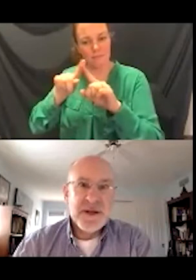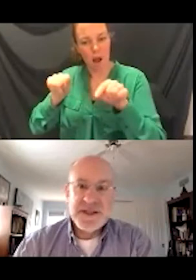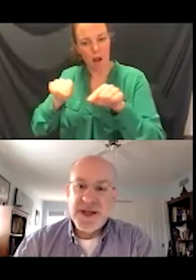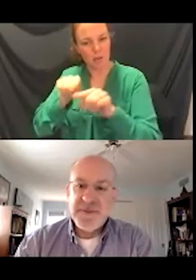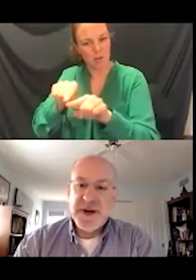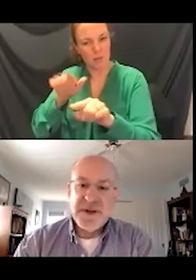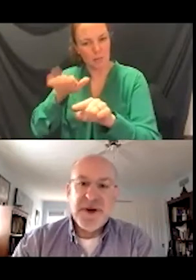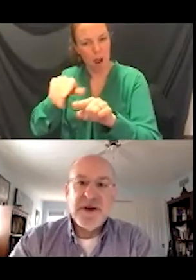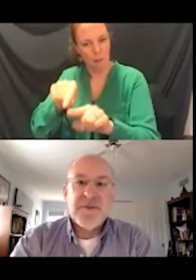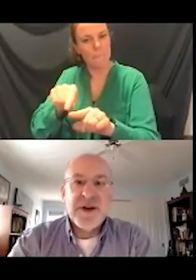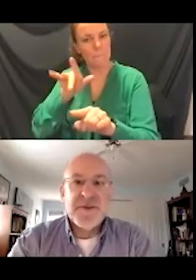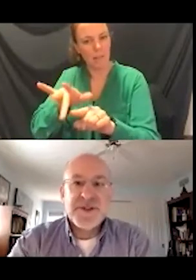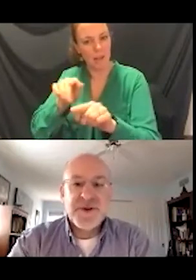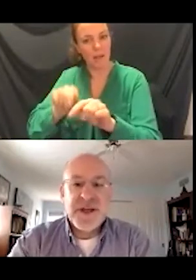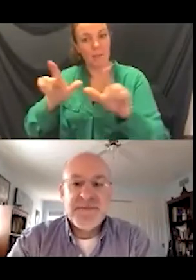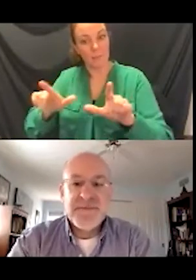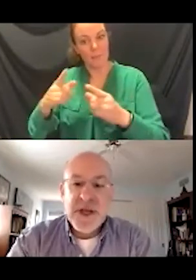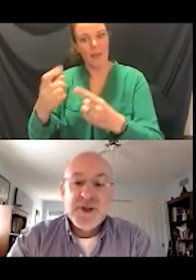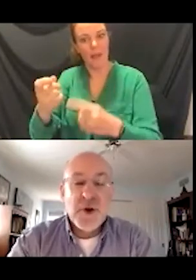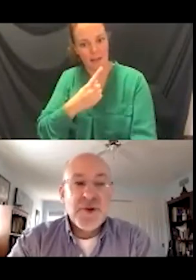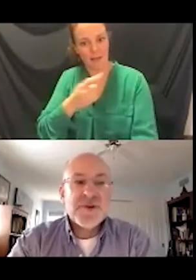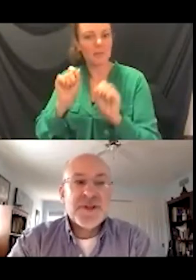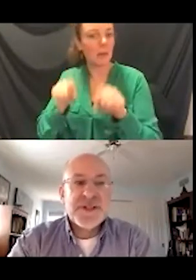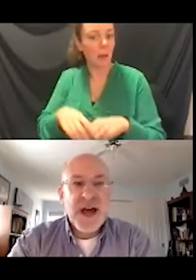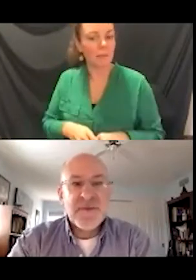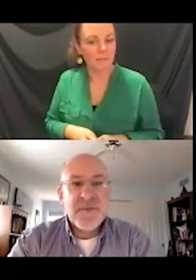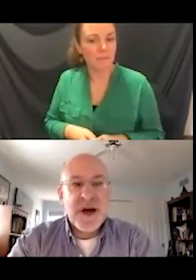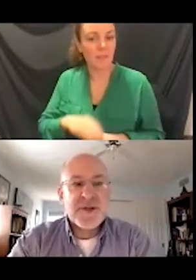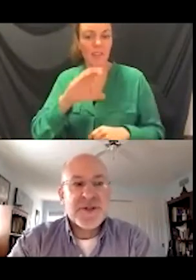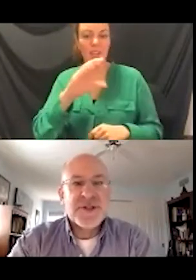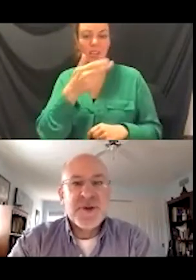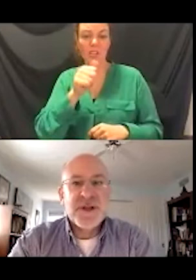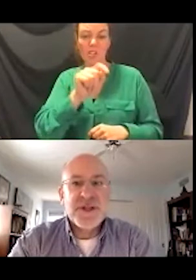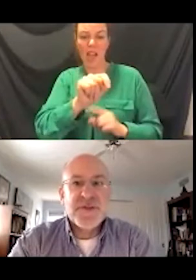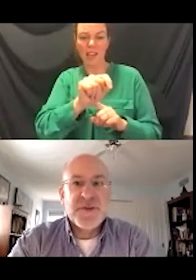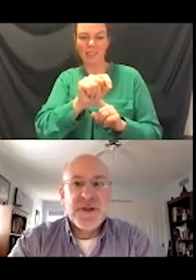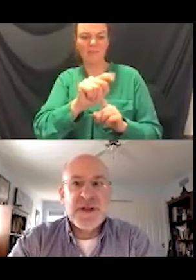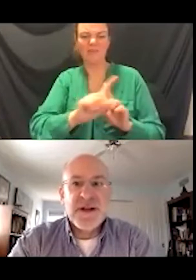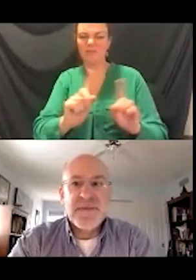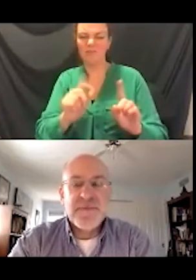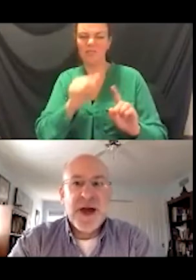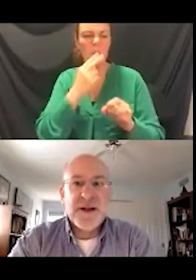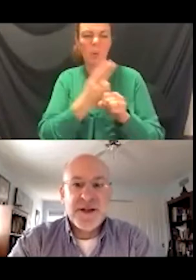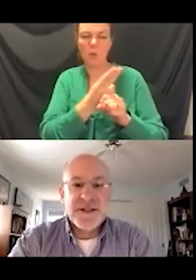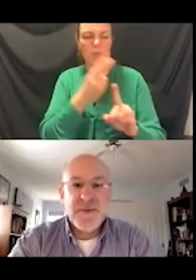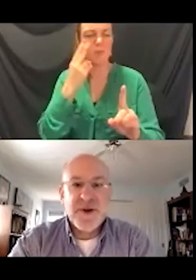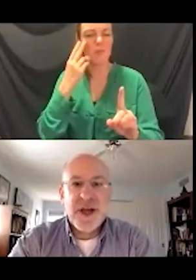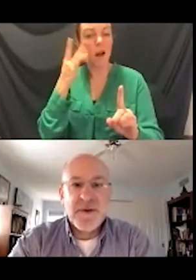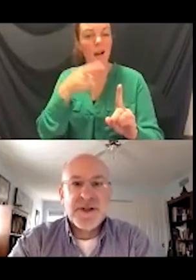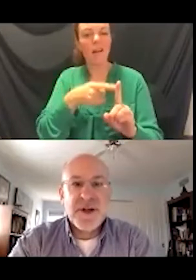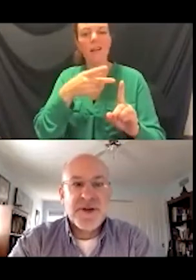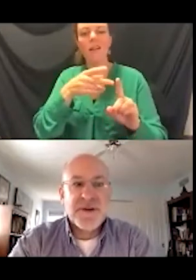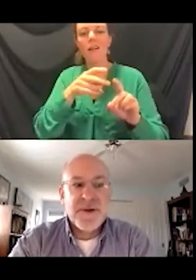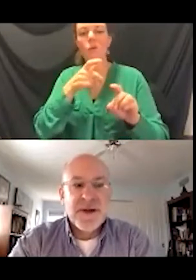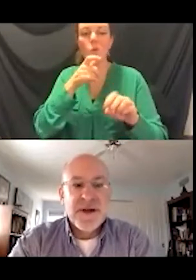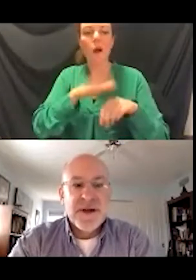and you can see that button at the bottom right of your screen. Don't use the chat box, which is really just for the panelists to communicate with